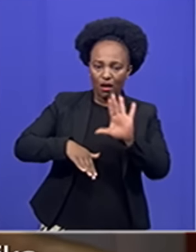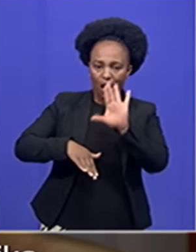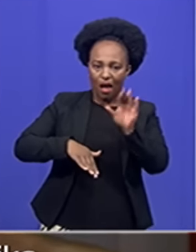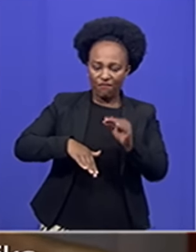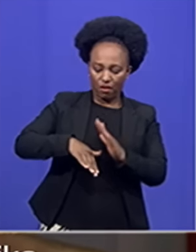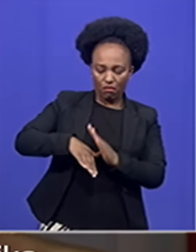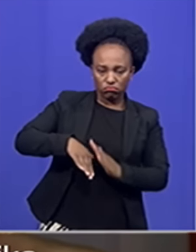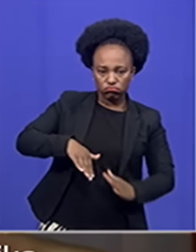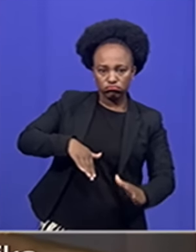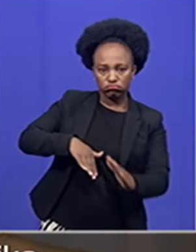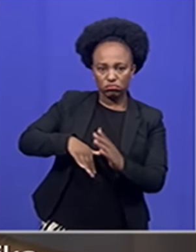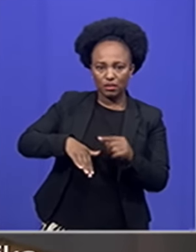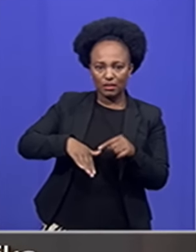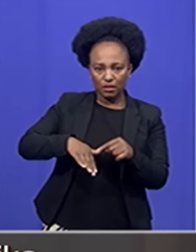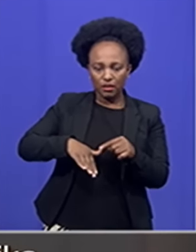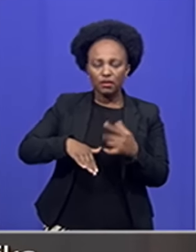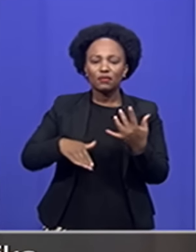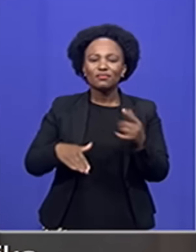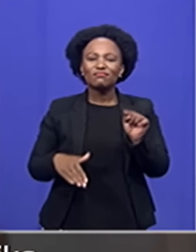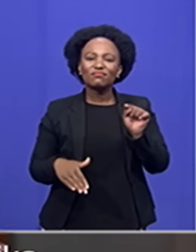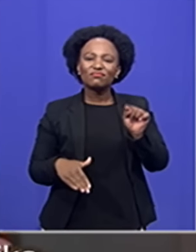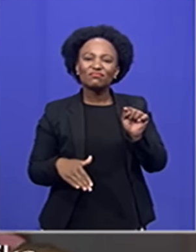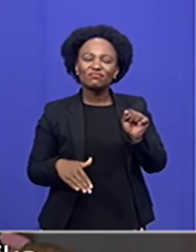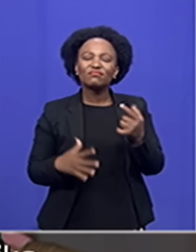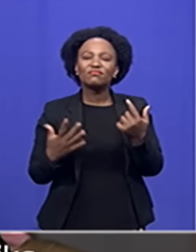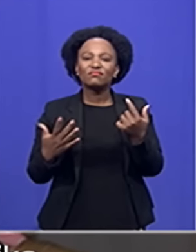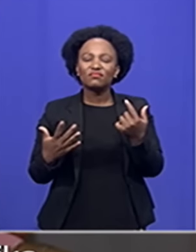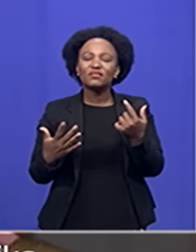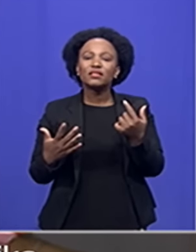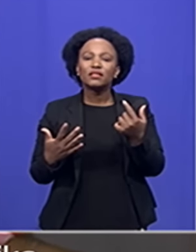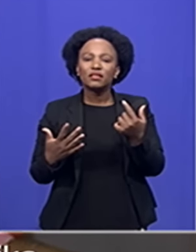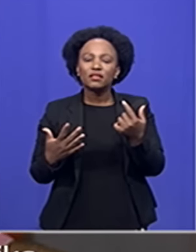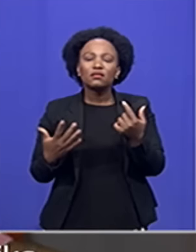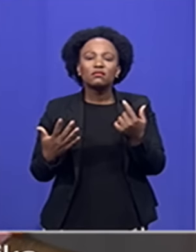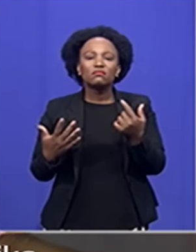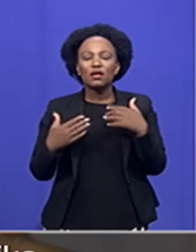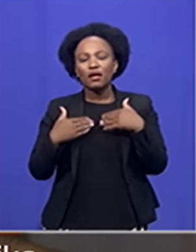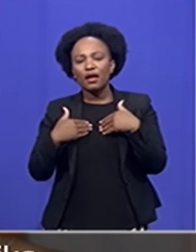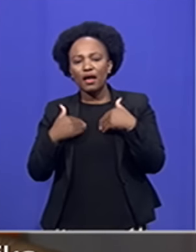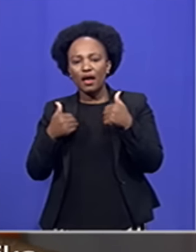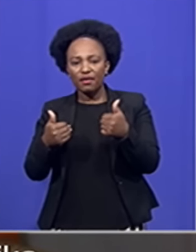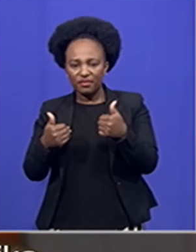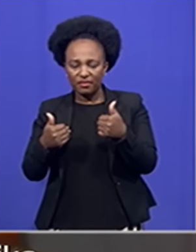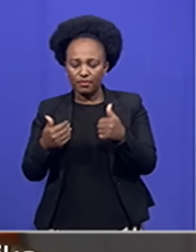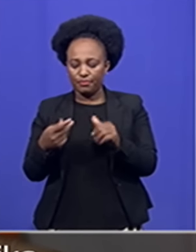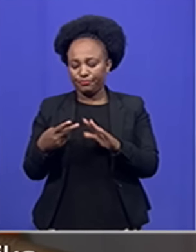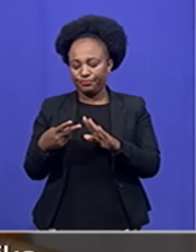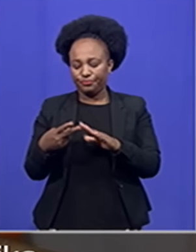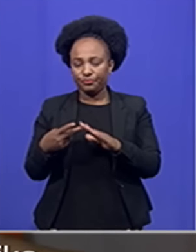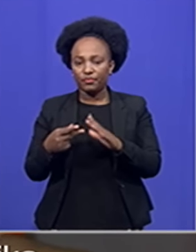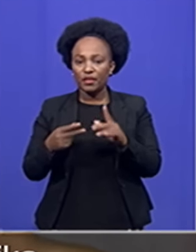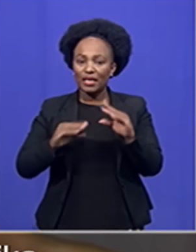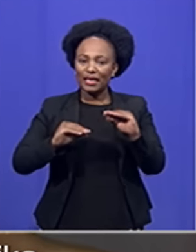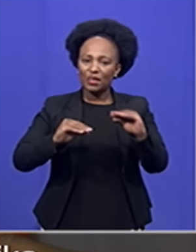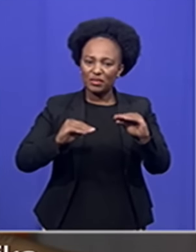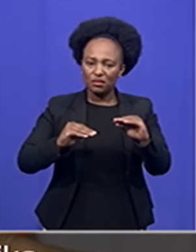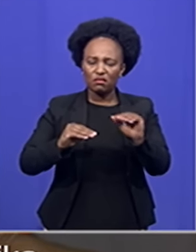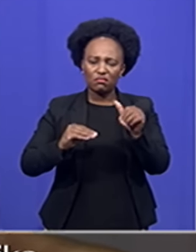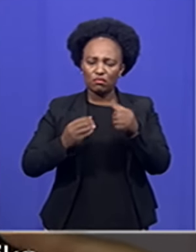a tsenyiwe mo tsweletsong ya loago go tshwana le dilo di tshwana le tsa maphelo health di tshwana le tsa thuto yalo le